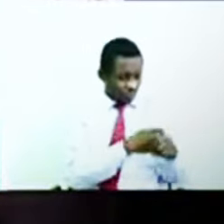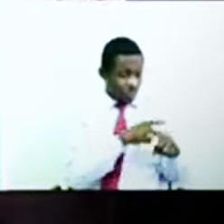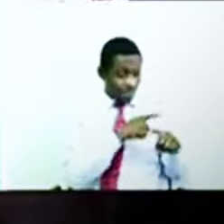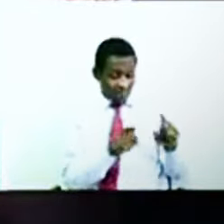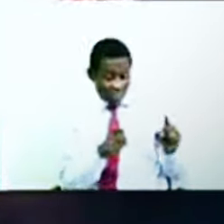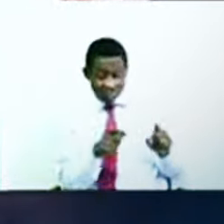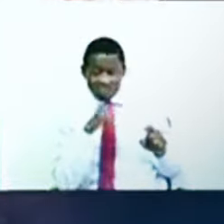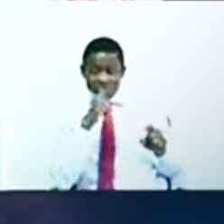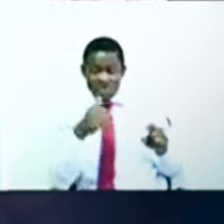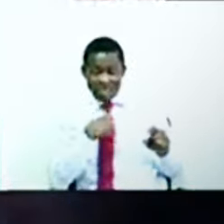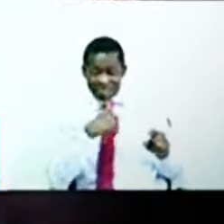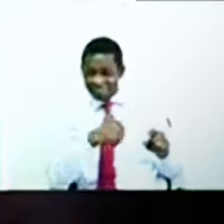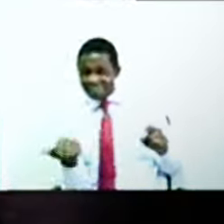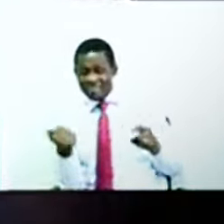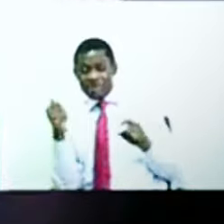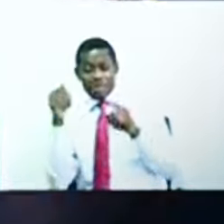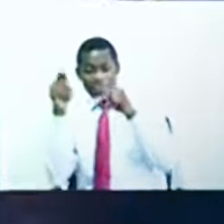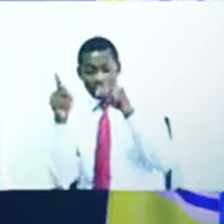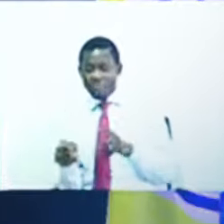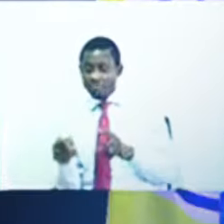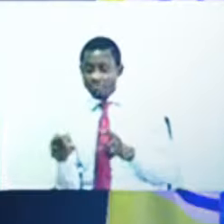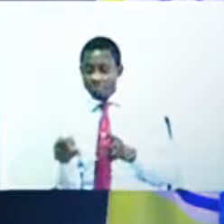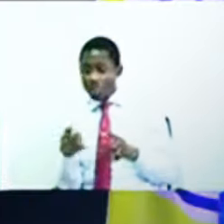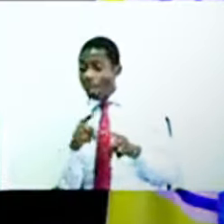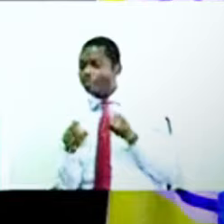Nevertheless, he knows that the law is real.